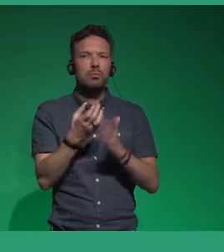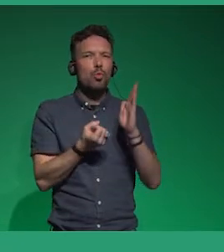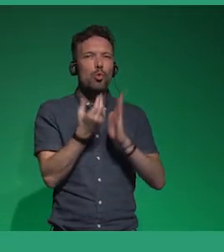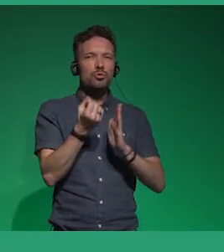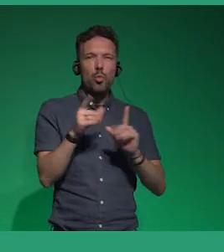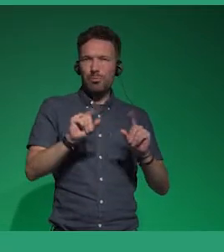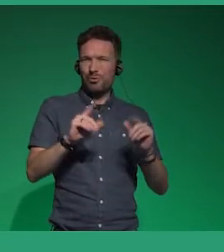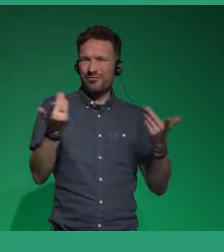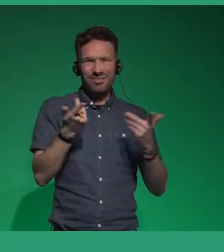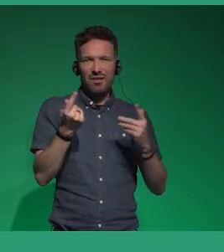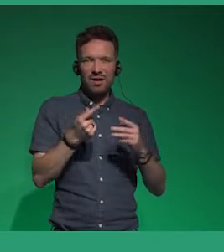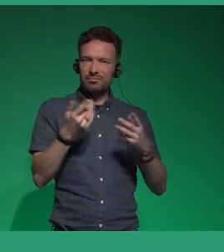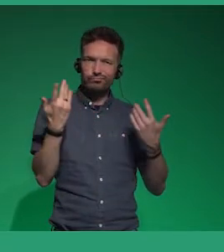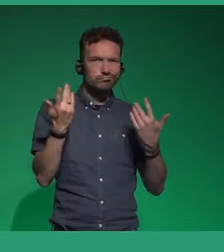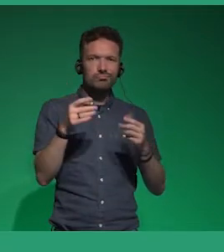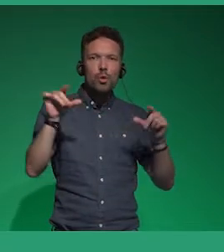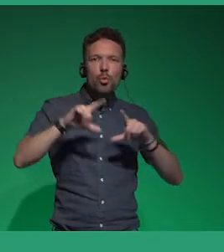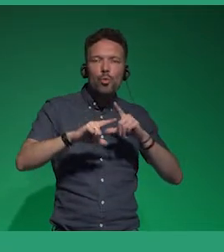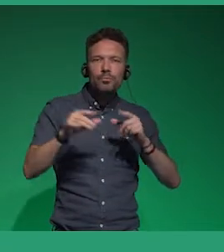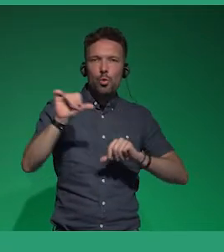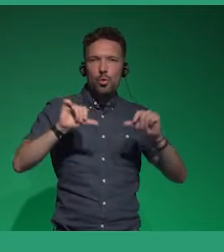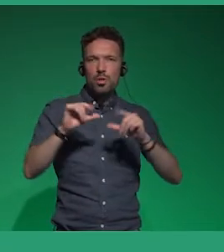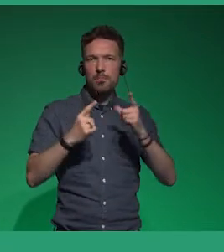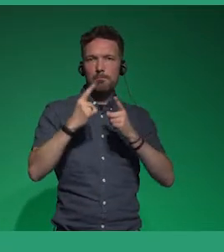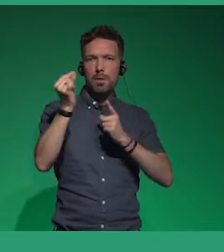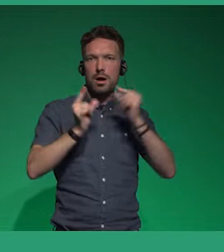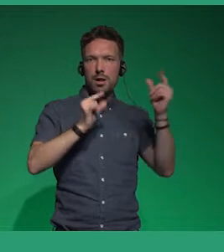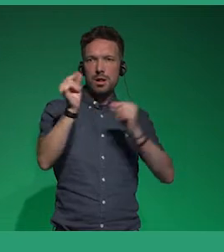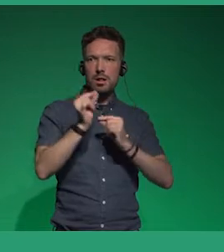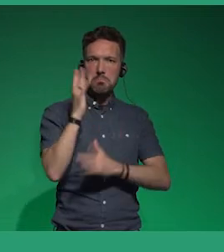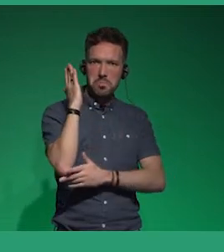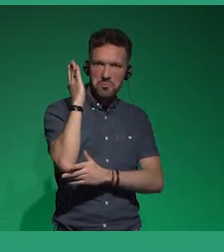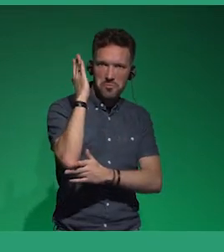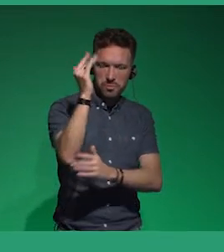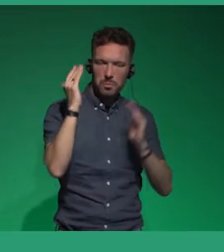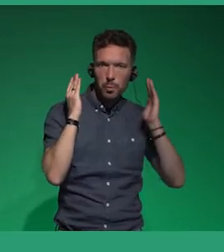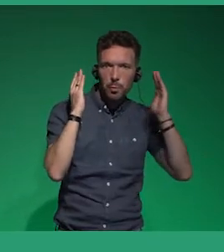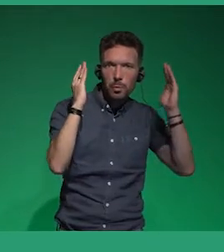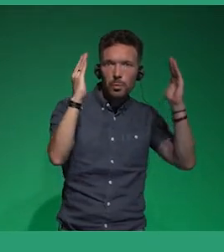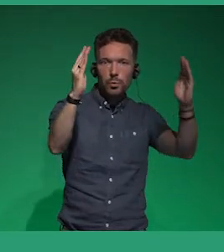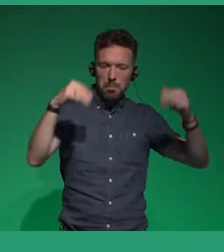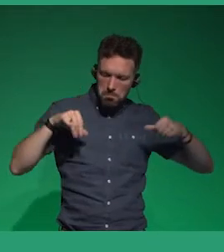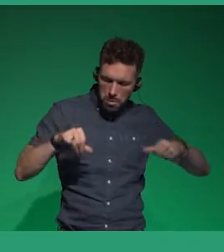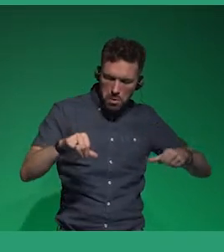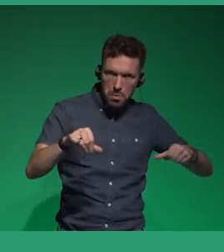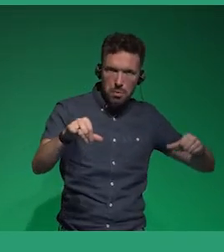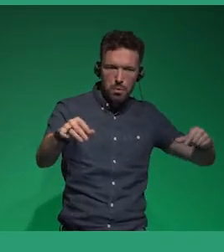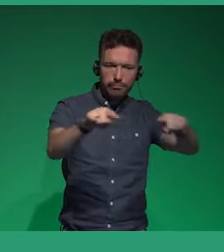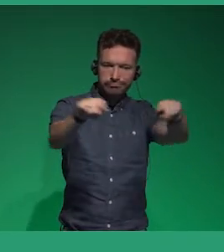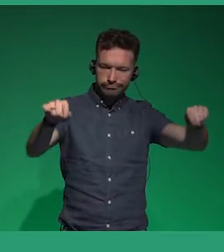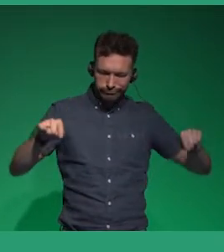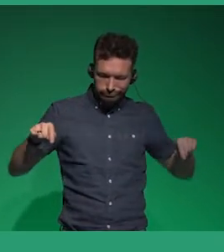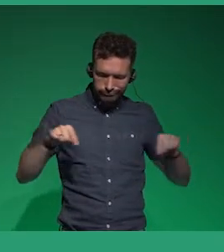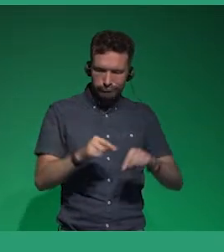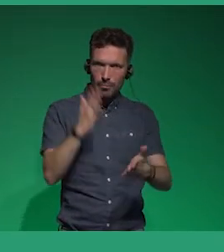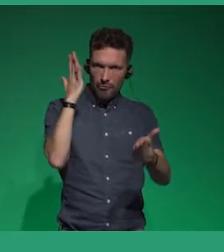plantations, and we asked ourselves, what happens actually if you plant native trees inside of an oil palm